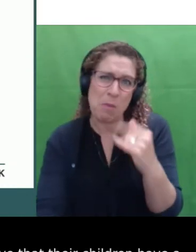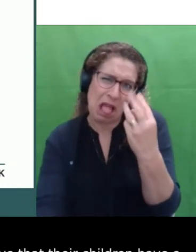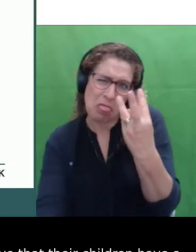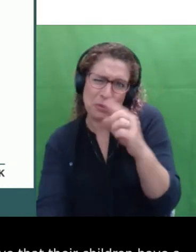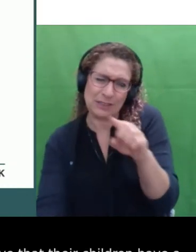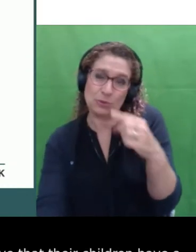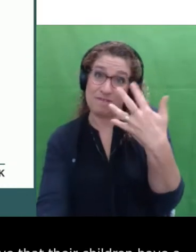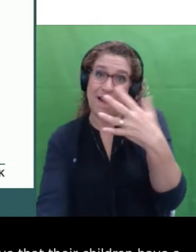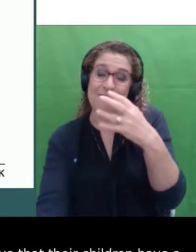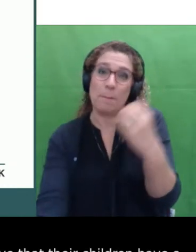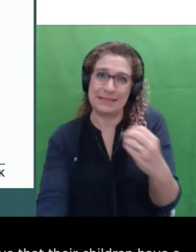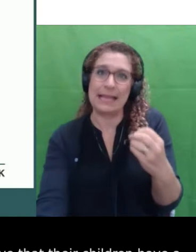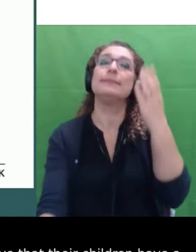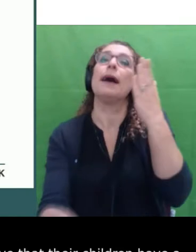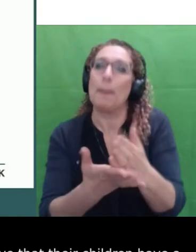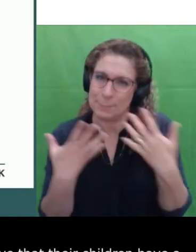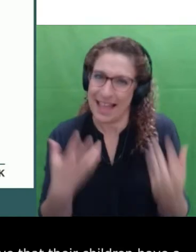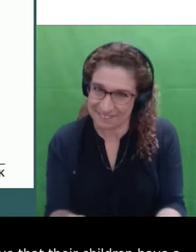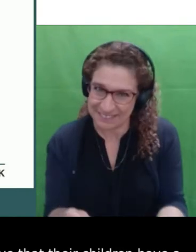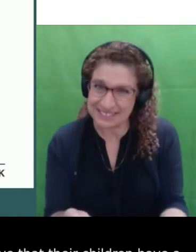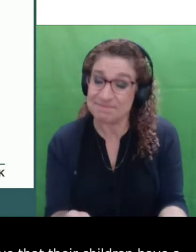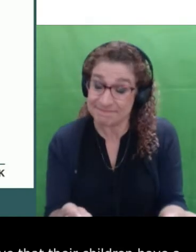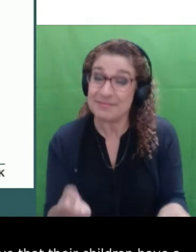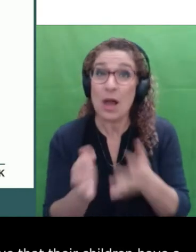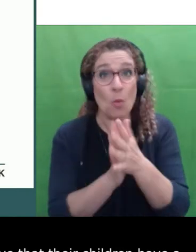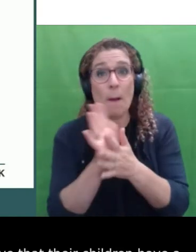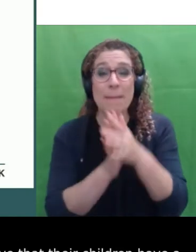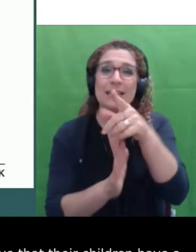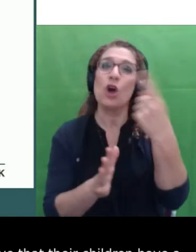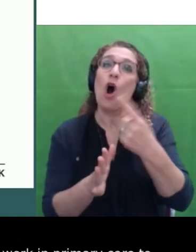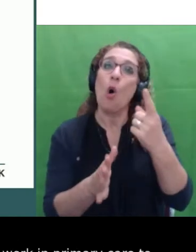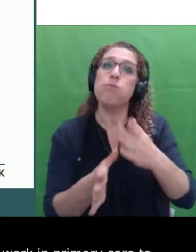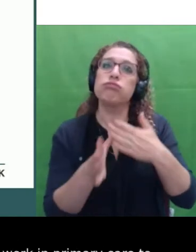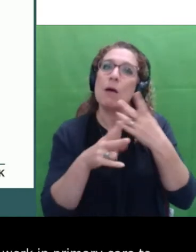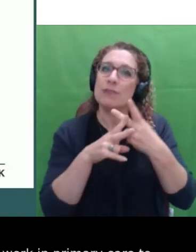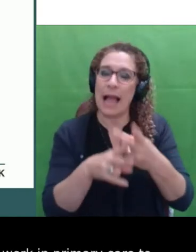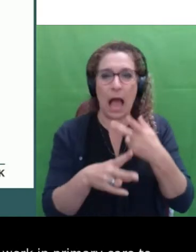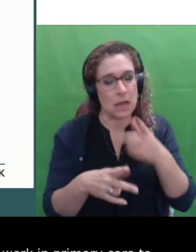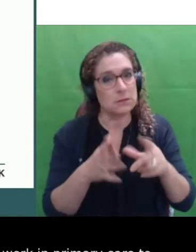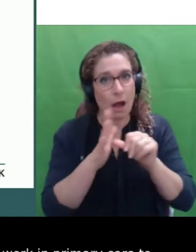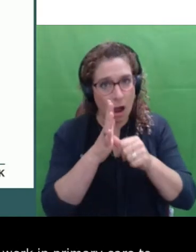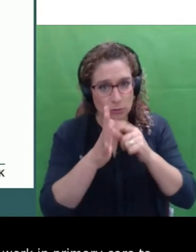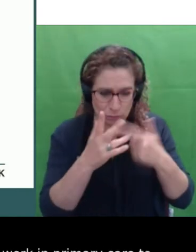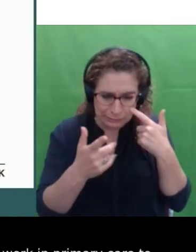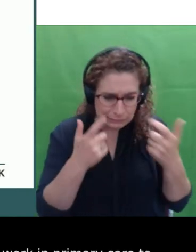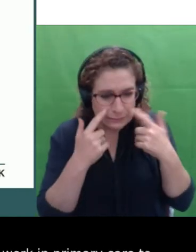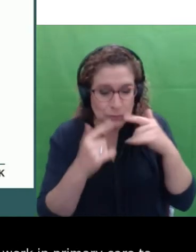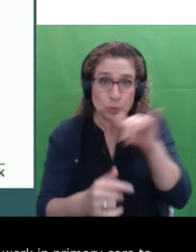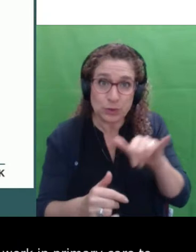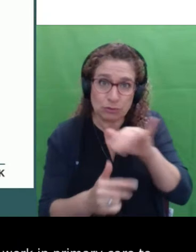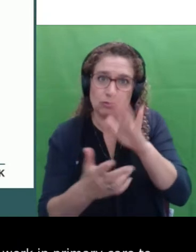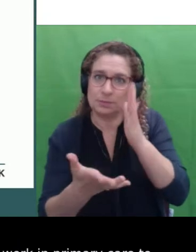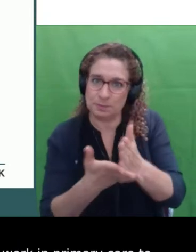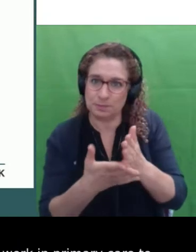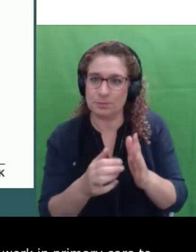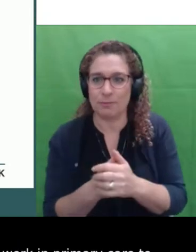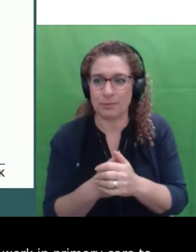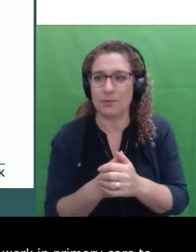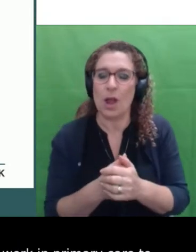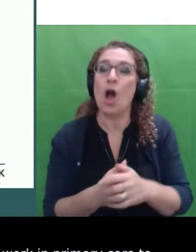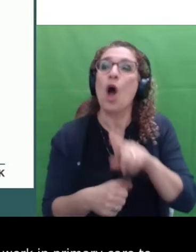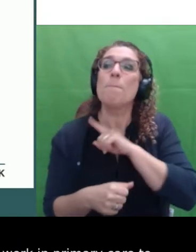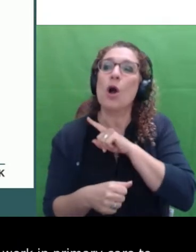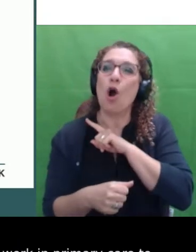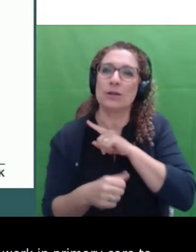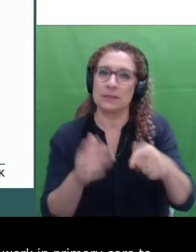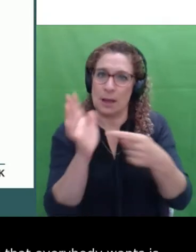work in primary care to unpick you know who is actually allergic and who isn't and the primary thing that everybody wants is that you listen to them